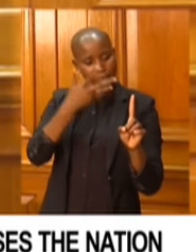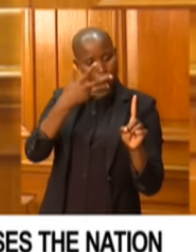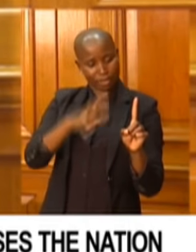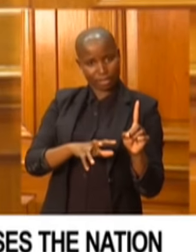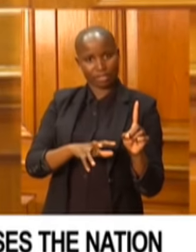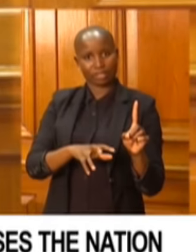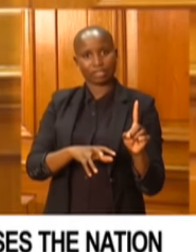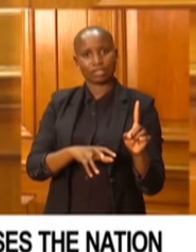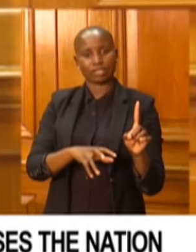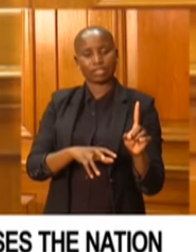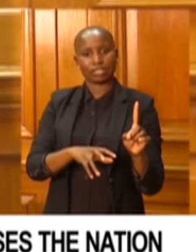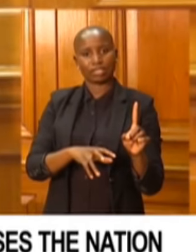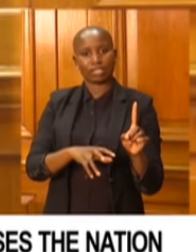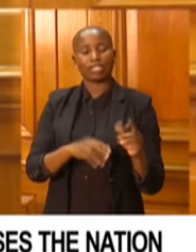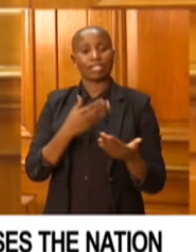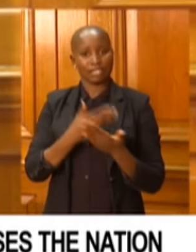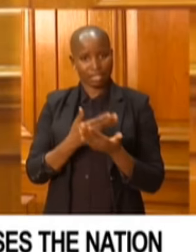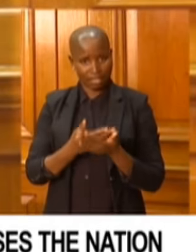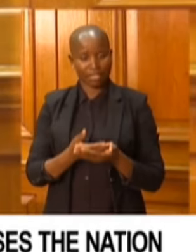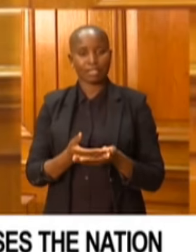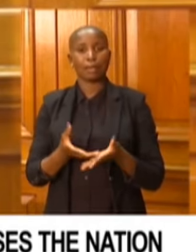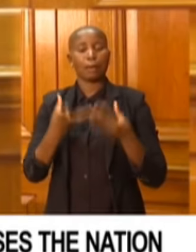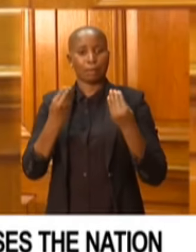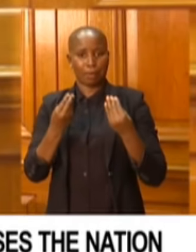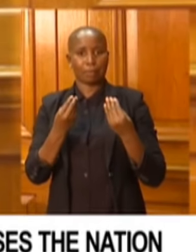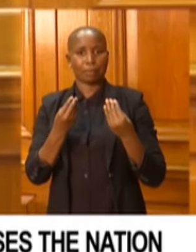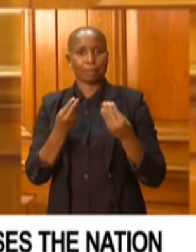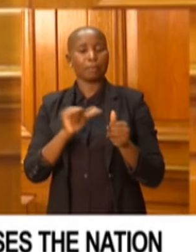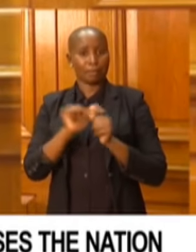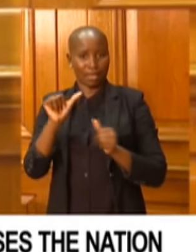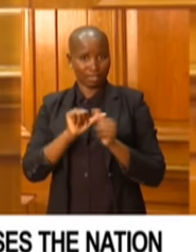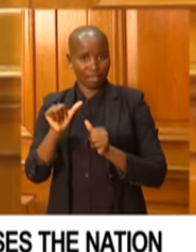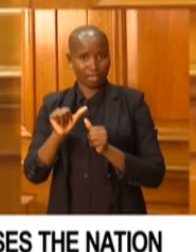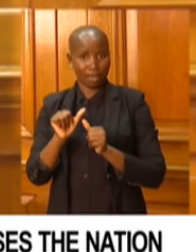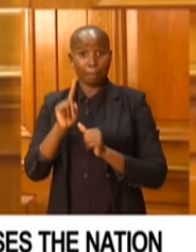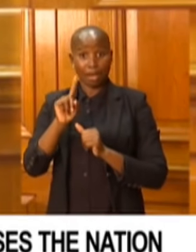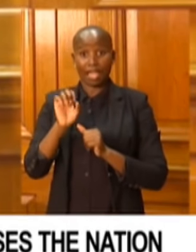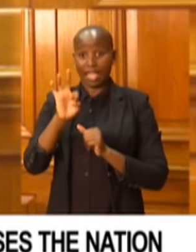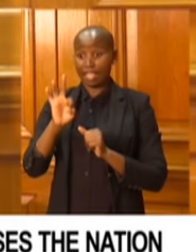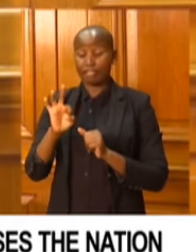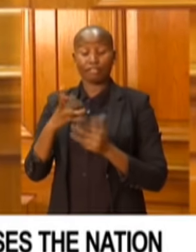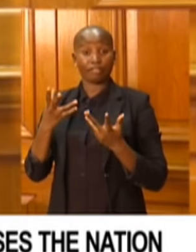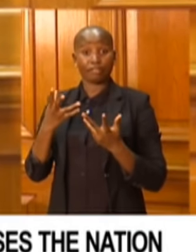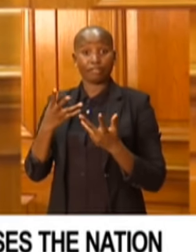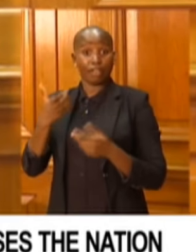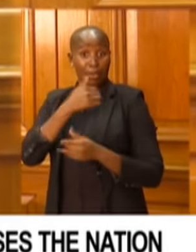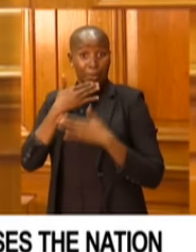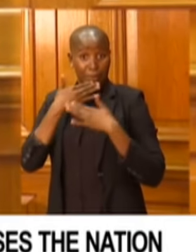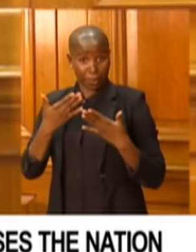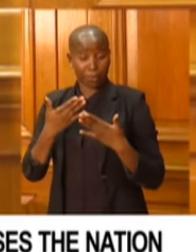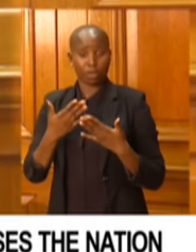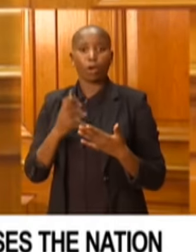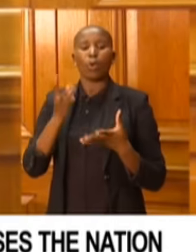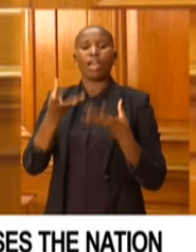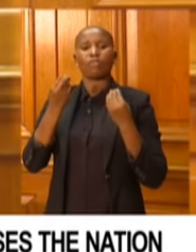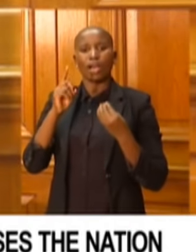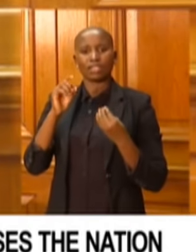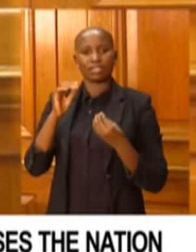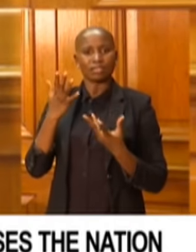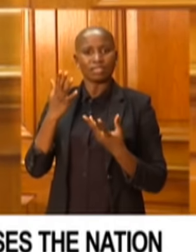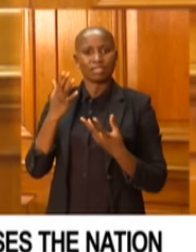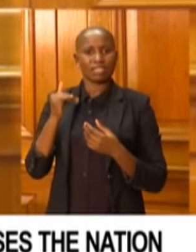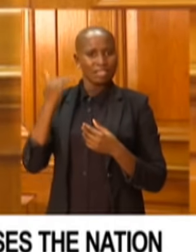from COVID-19. When enough people are vaccinated, we will reach what is known as herd